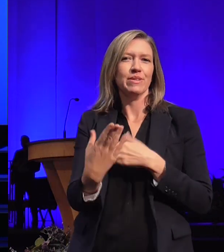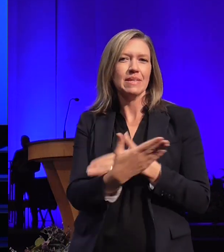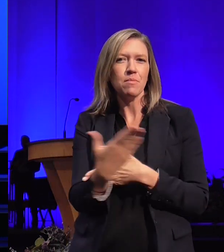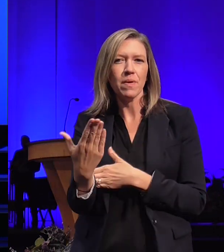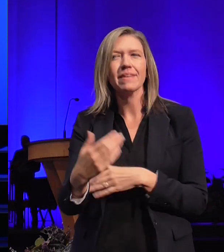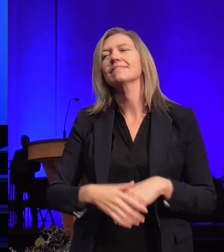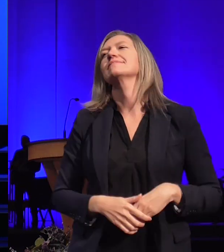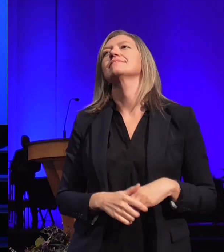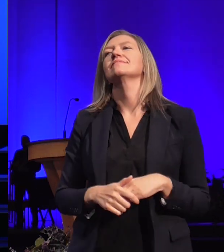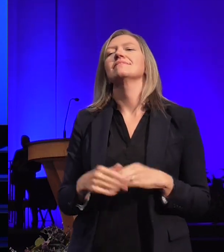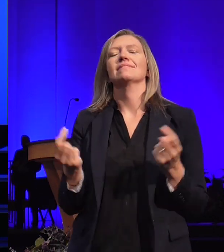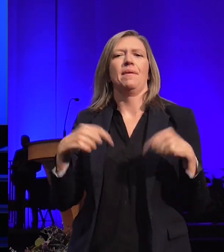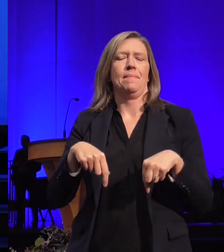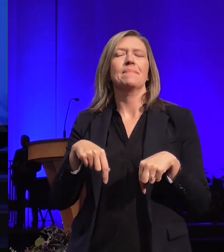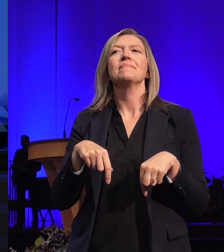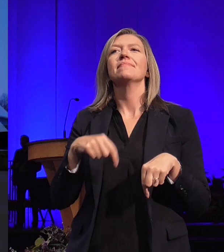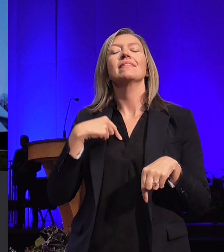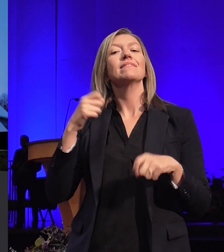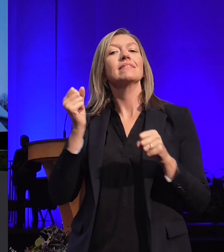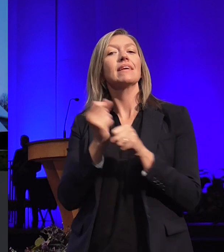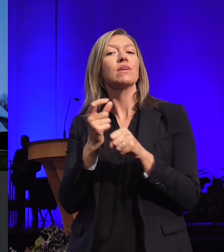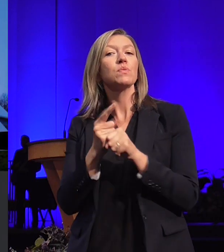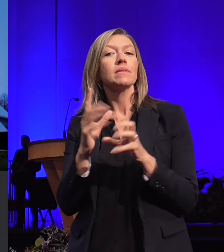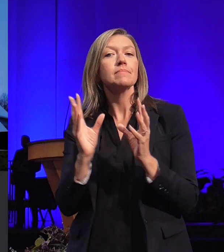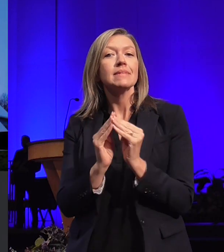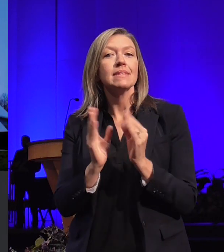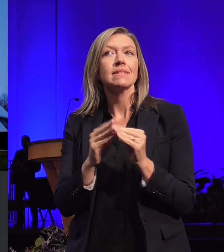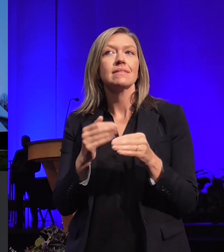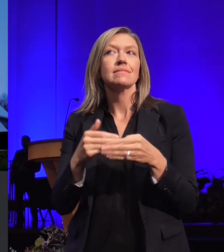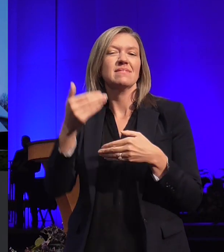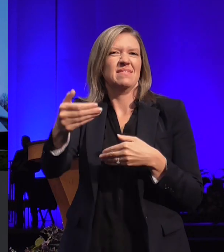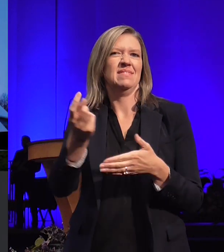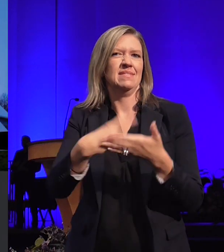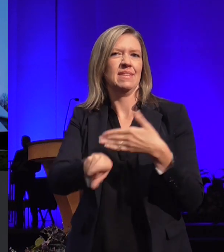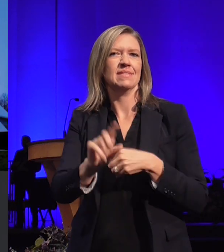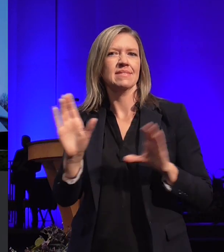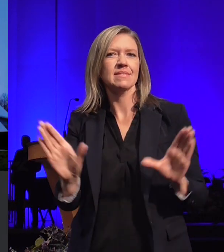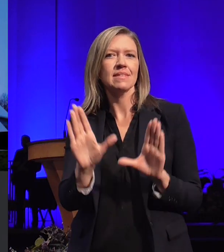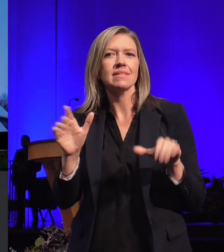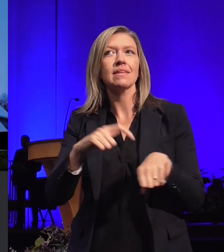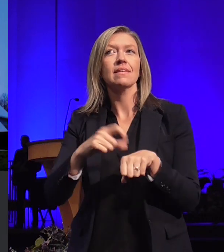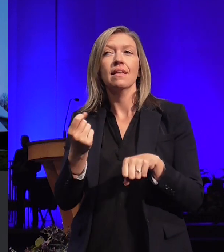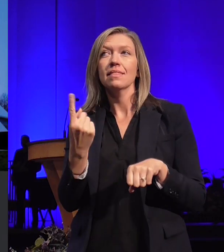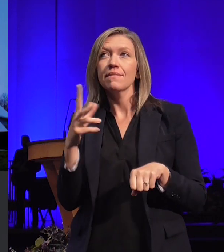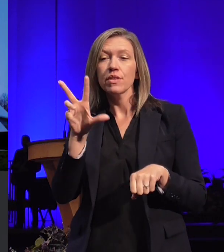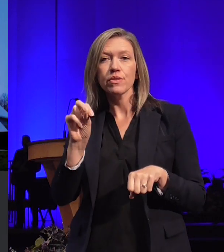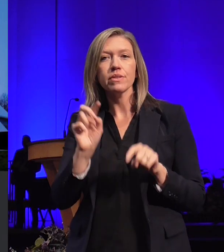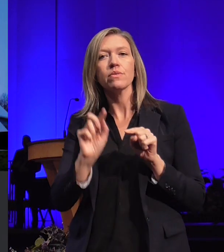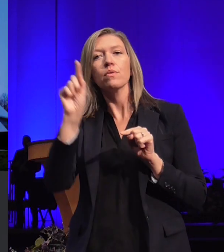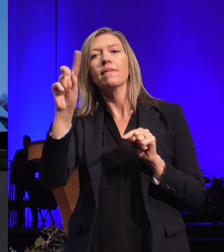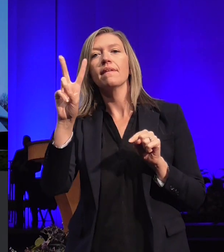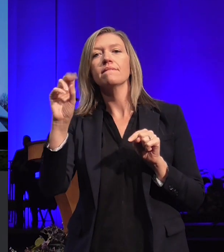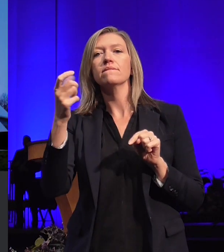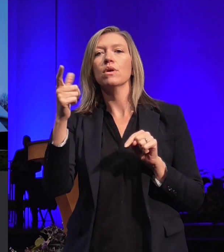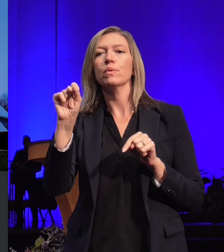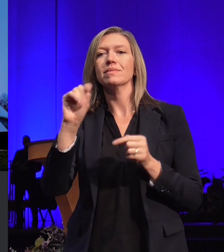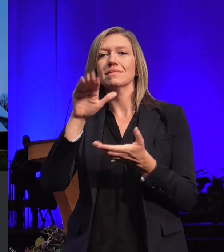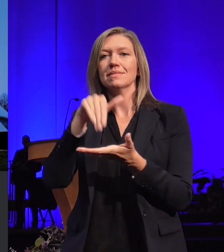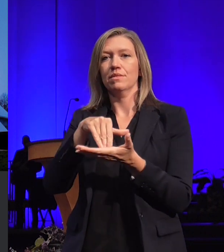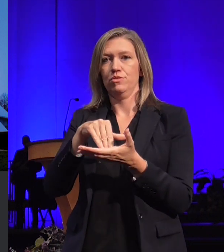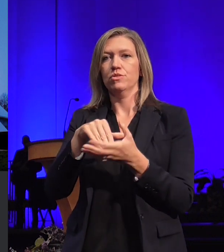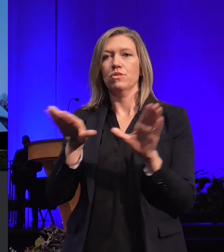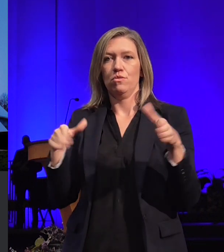that. And we have our annual meeting coming up next Sunday at 11:30 over in the Vote Center